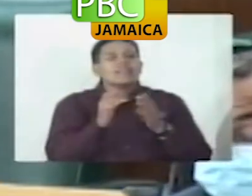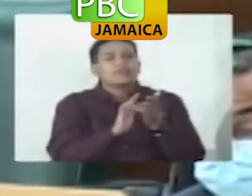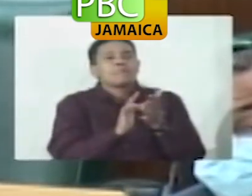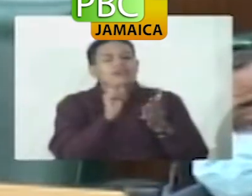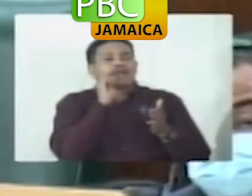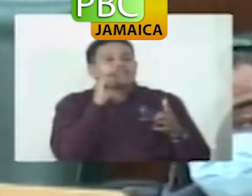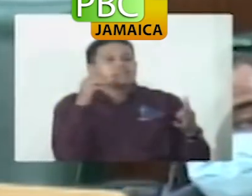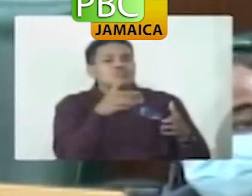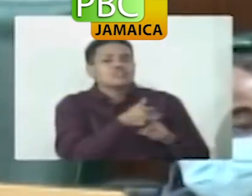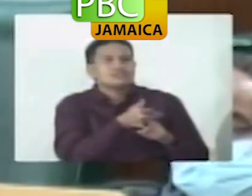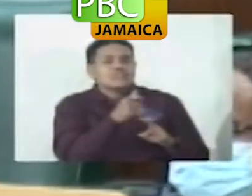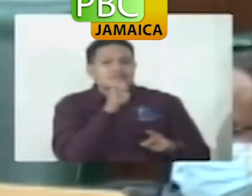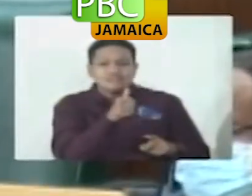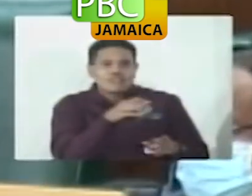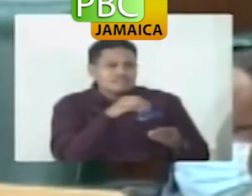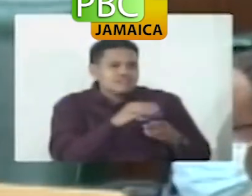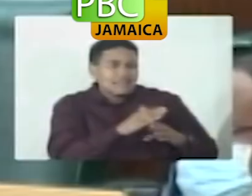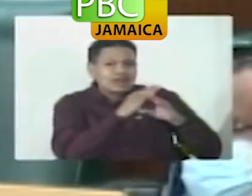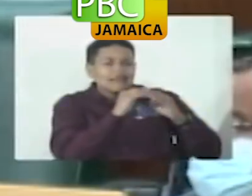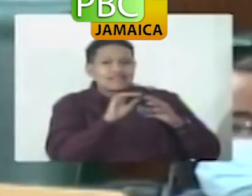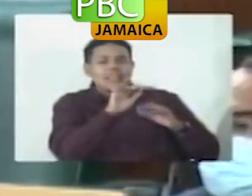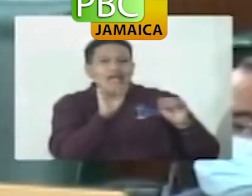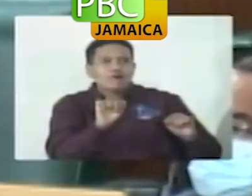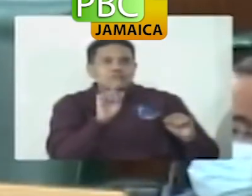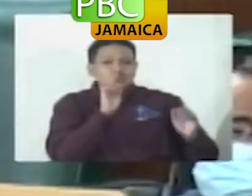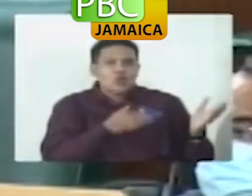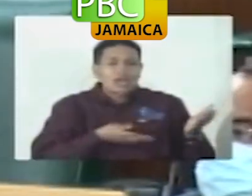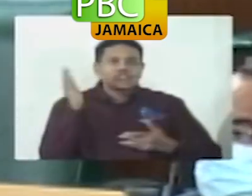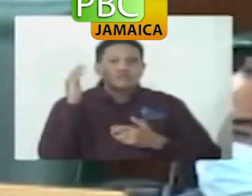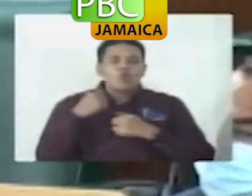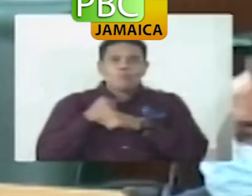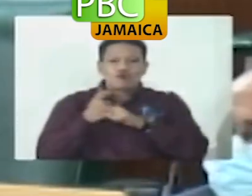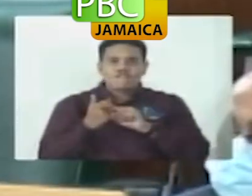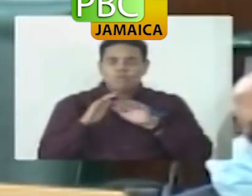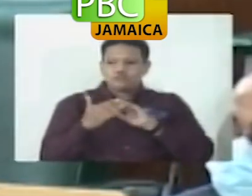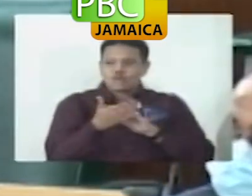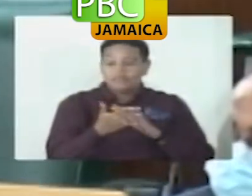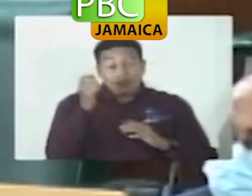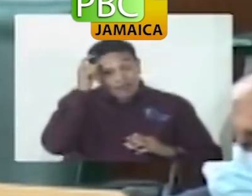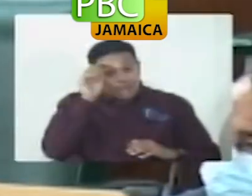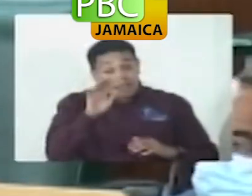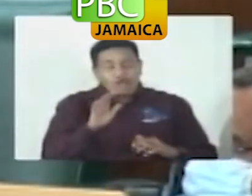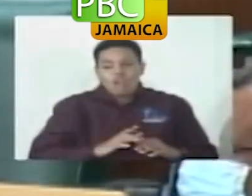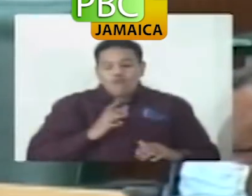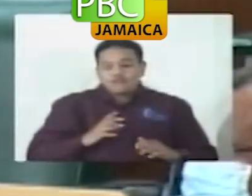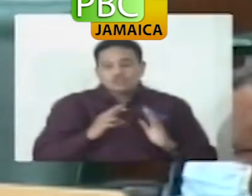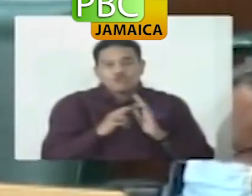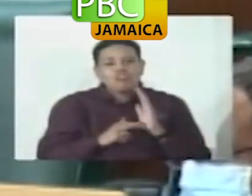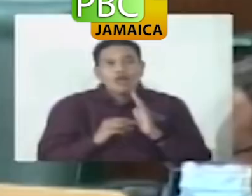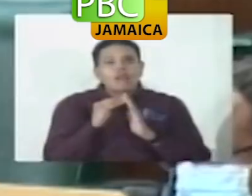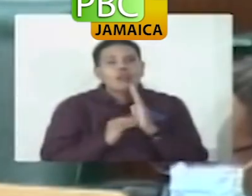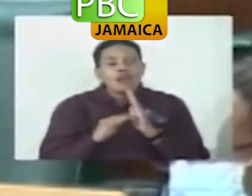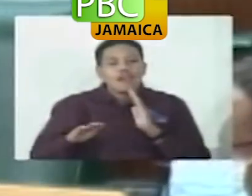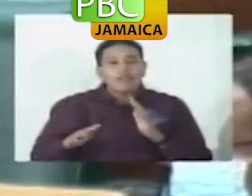cannabis industry are not hindered in their ability to export products from Jamaica, although the official regulations are not yet